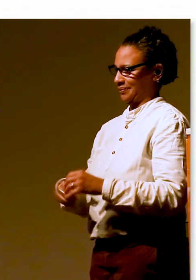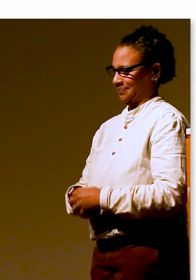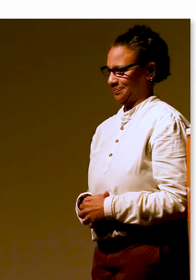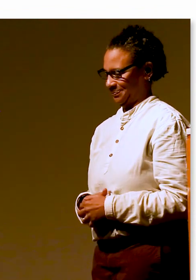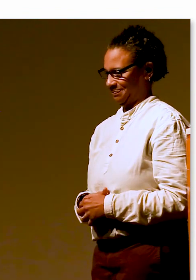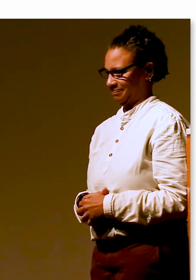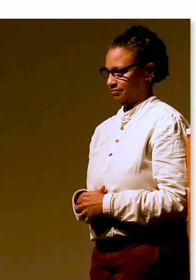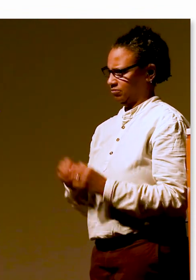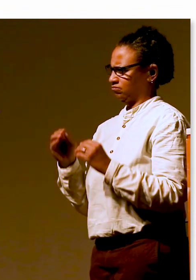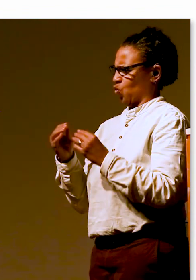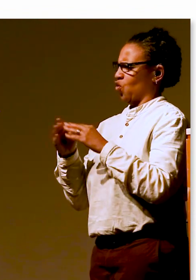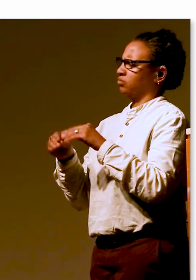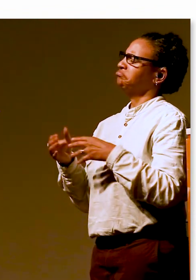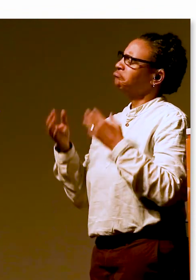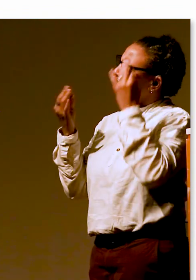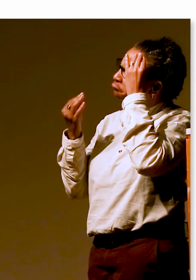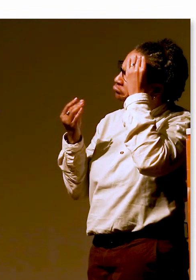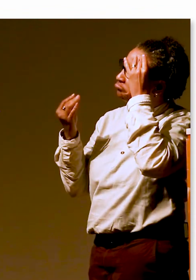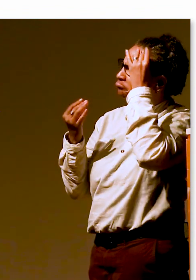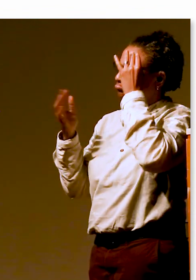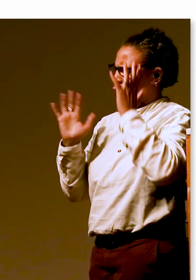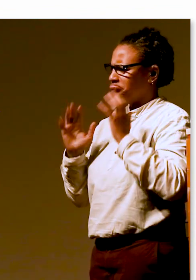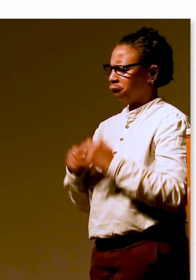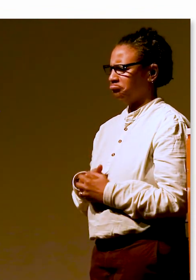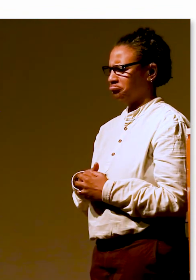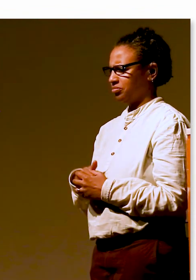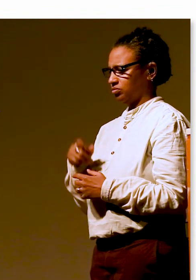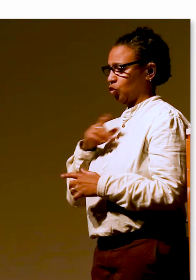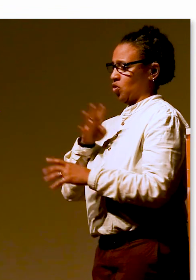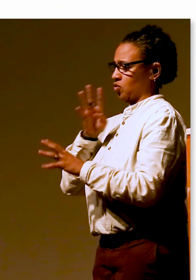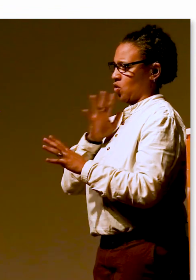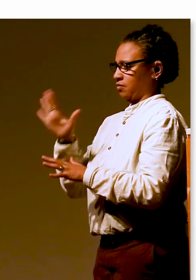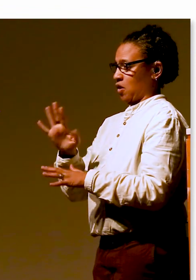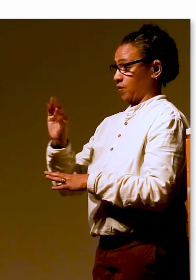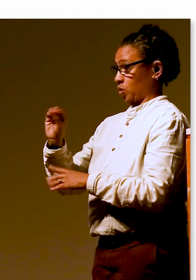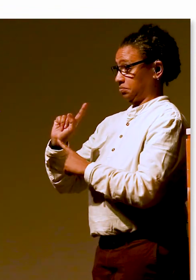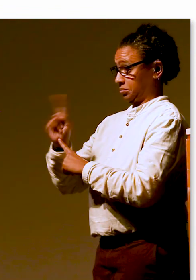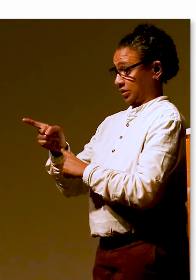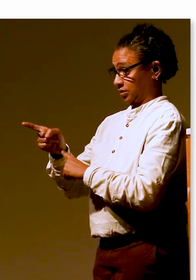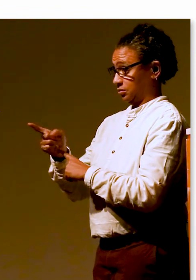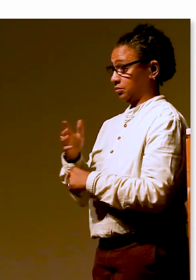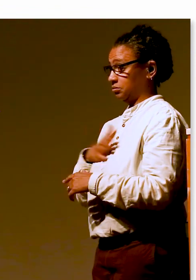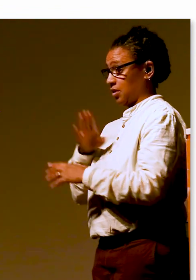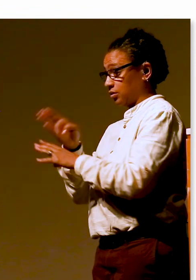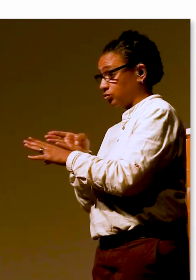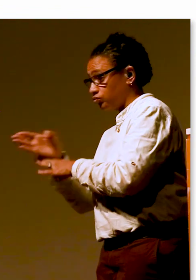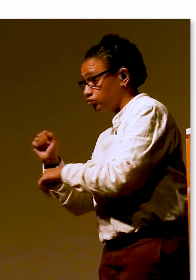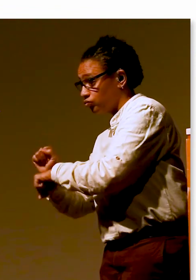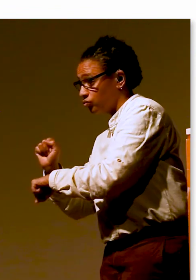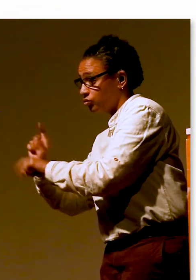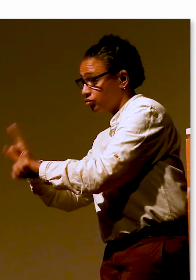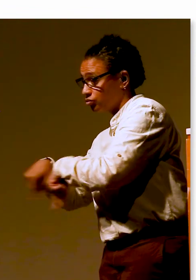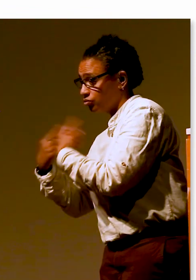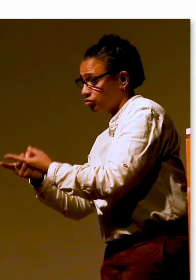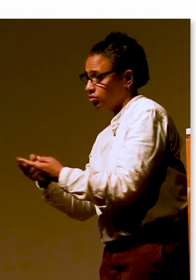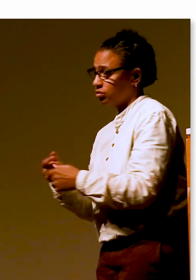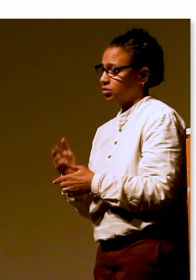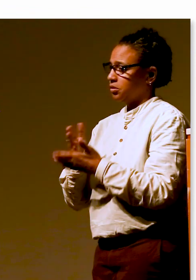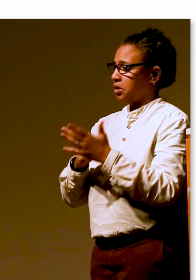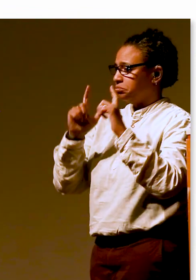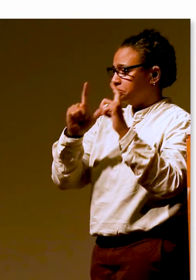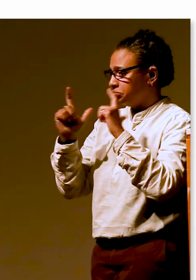talk for about 40 minutes about my career, about some images that I really love, and at the